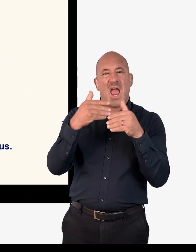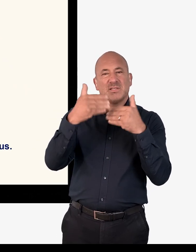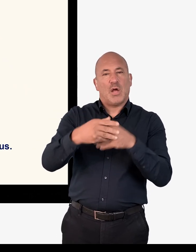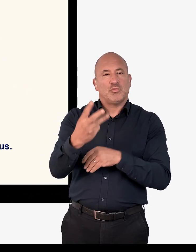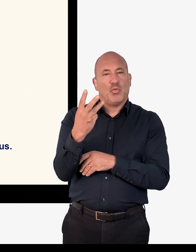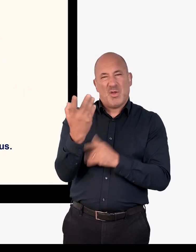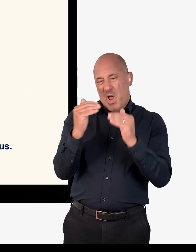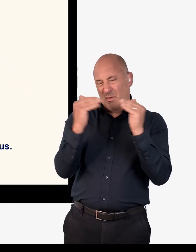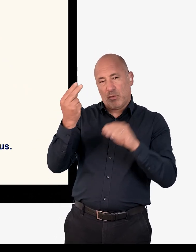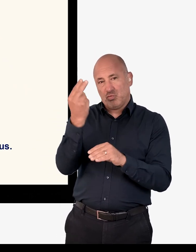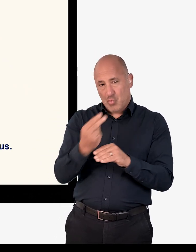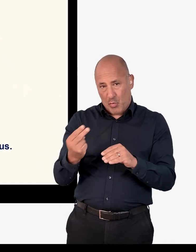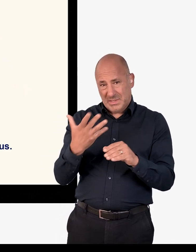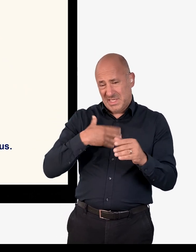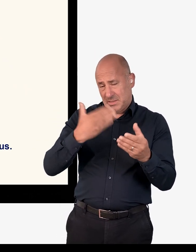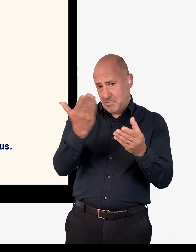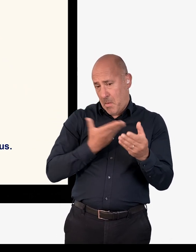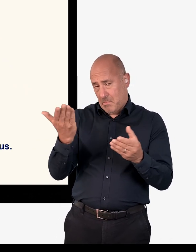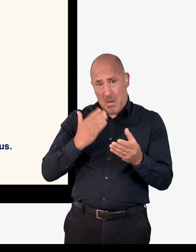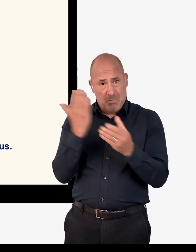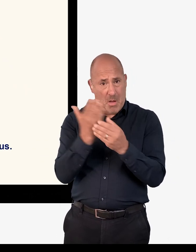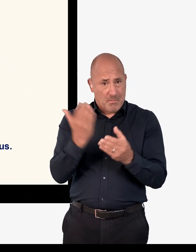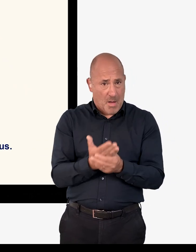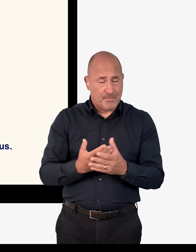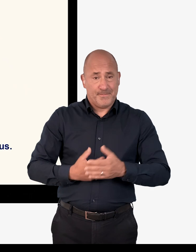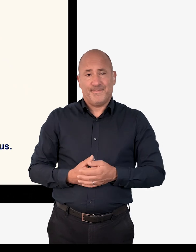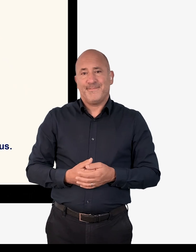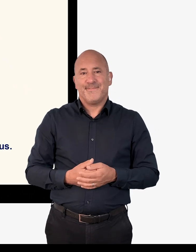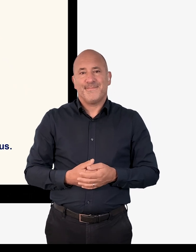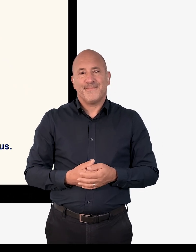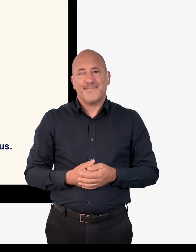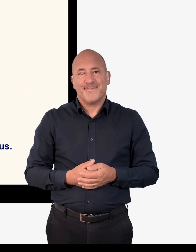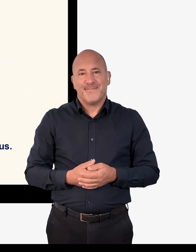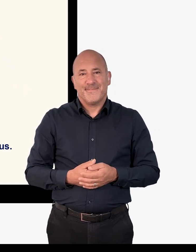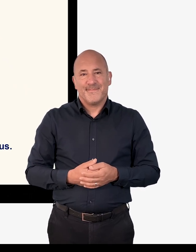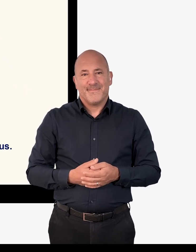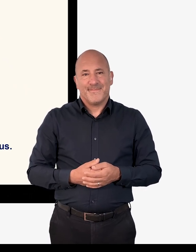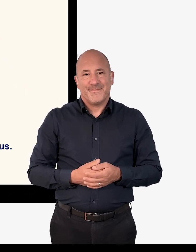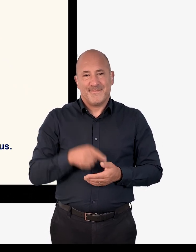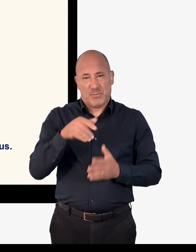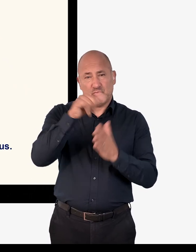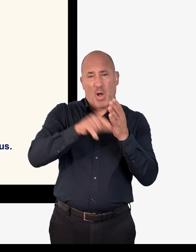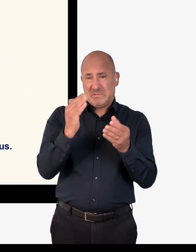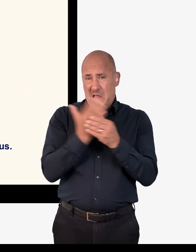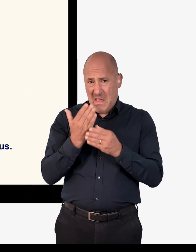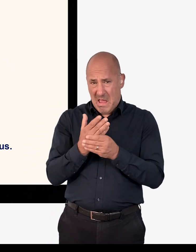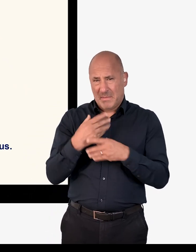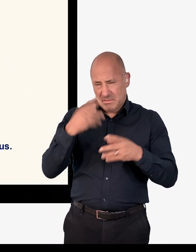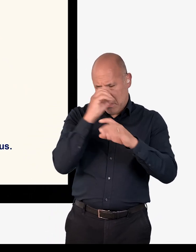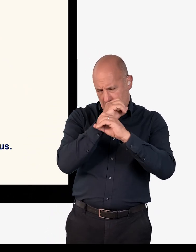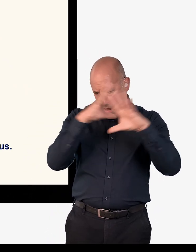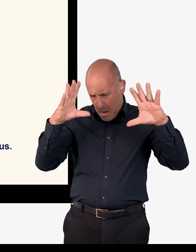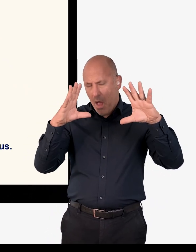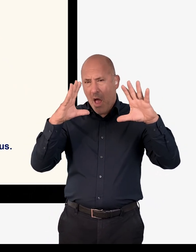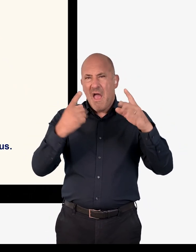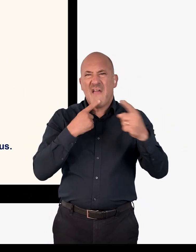plan based on RIBA Stage 3 or equivalent drawings. We use these documents to help